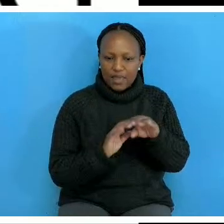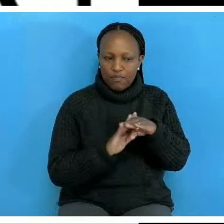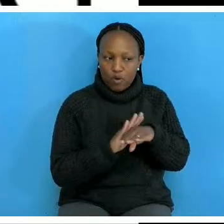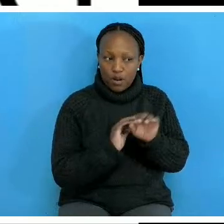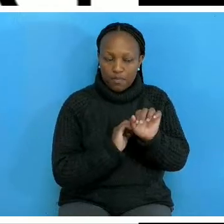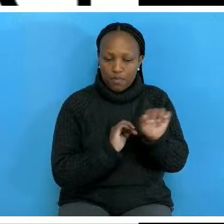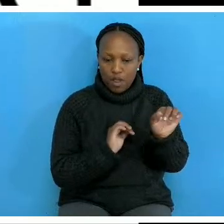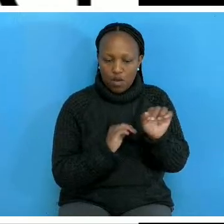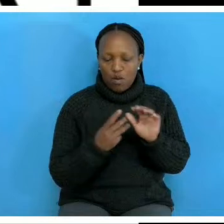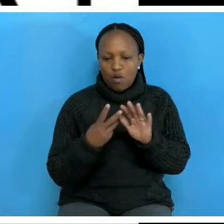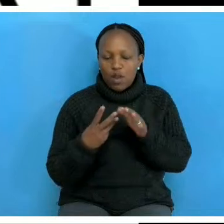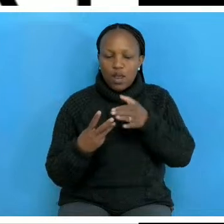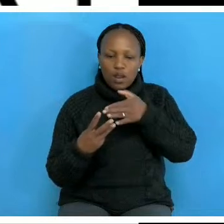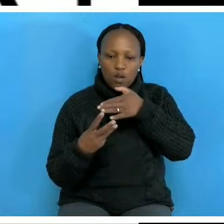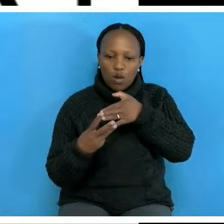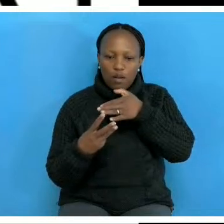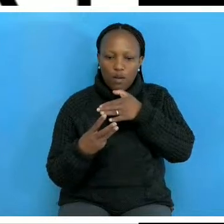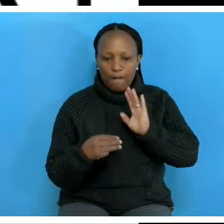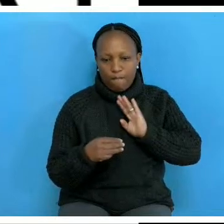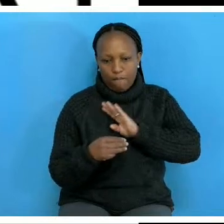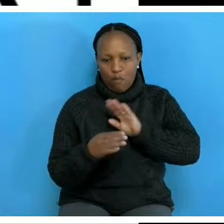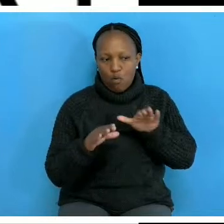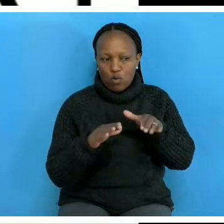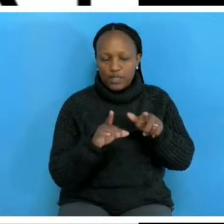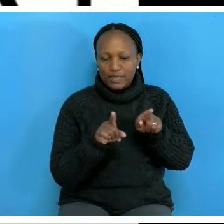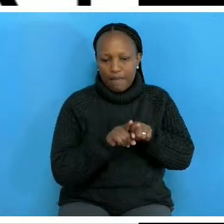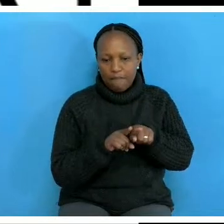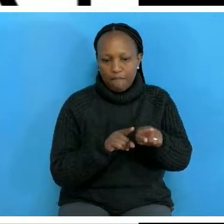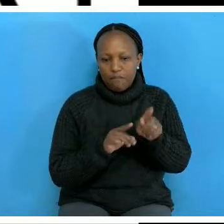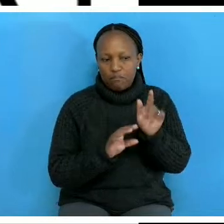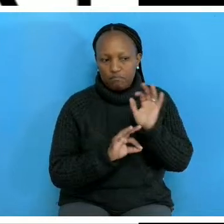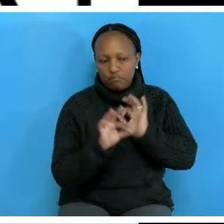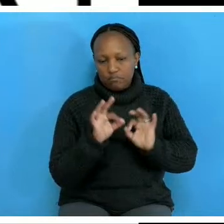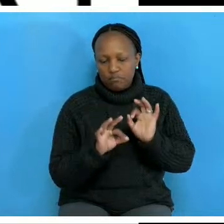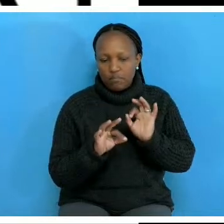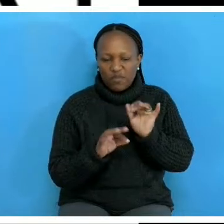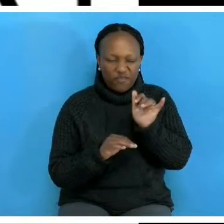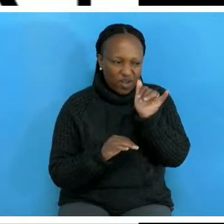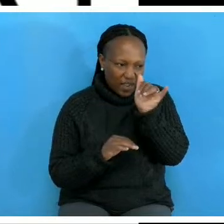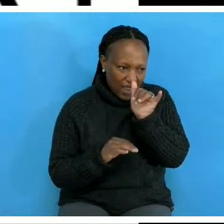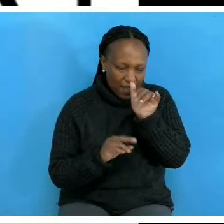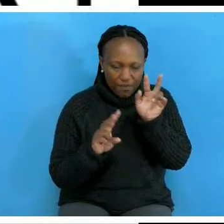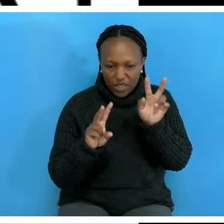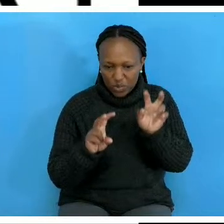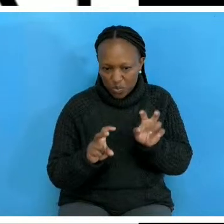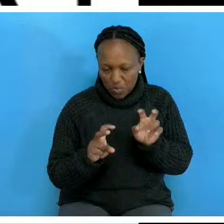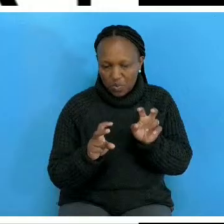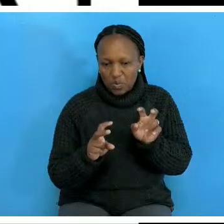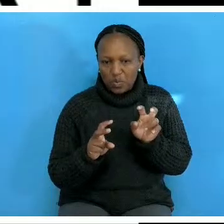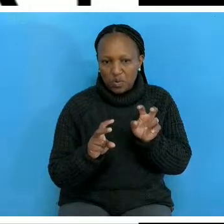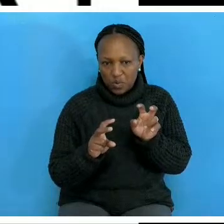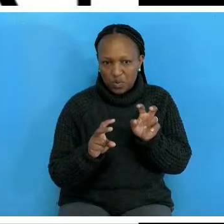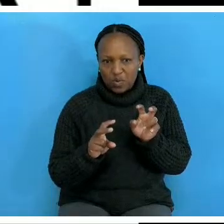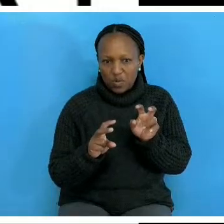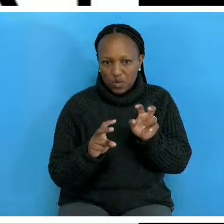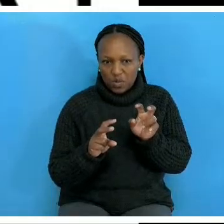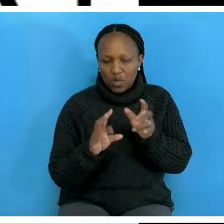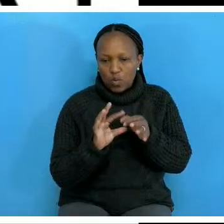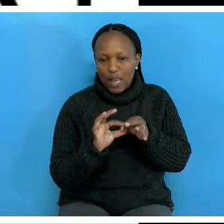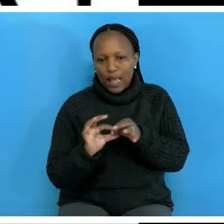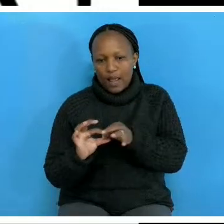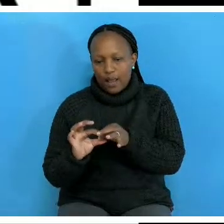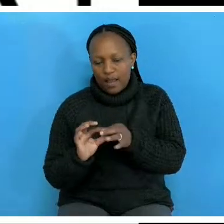maybe the Liquor Board, considering the emphasis on crime, because that the two tend to be linked